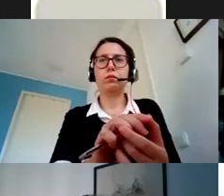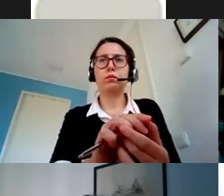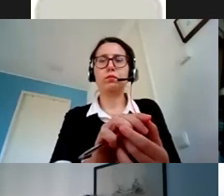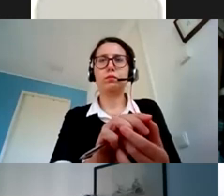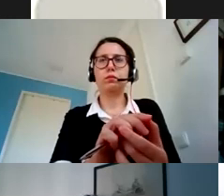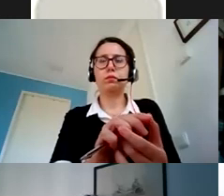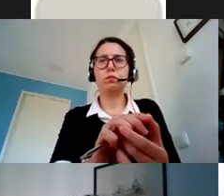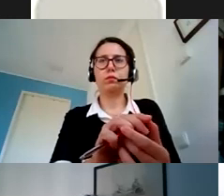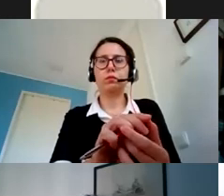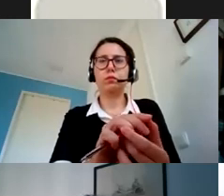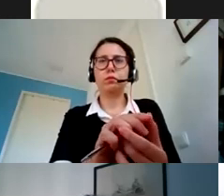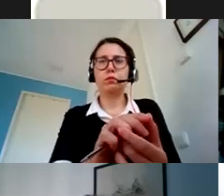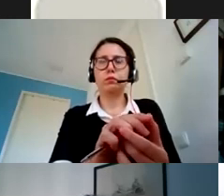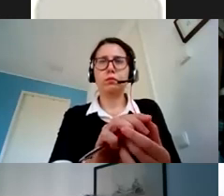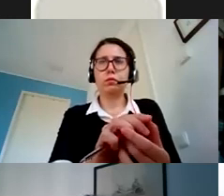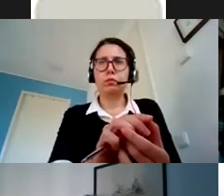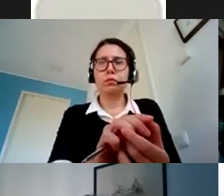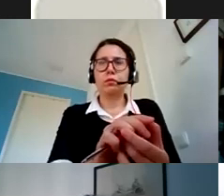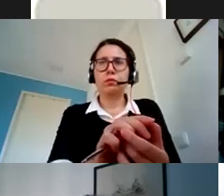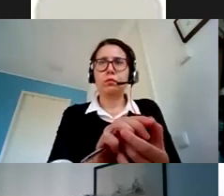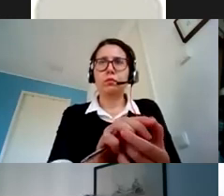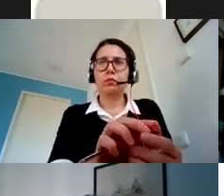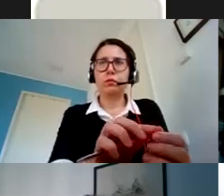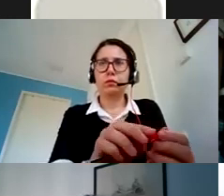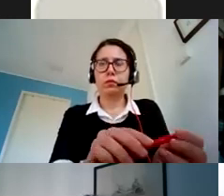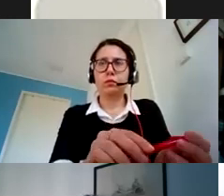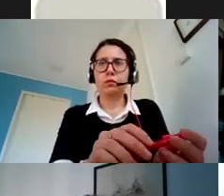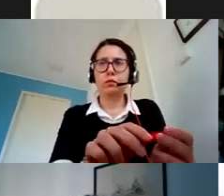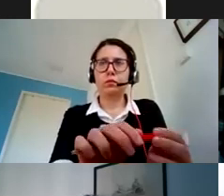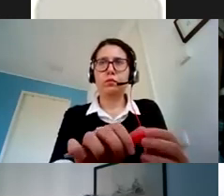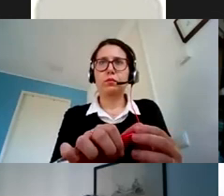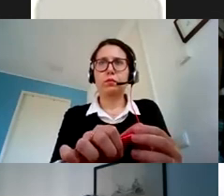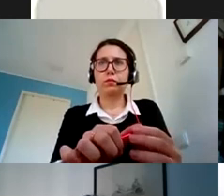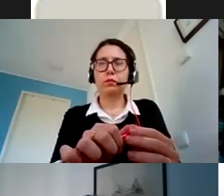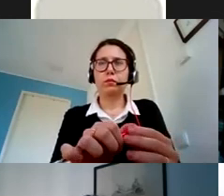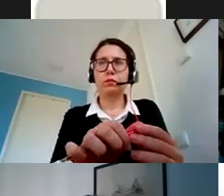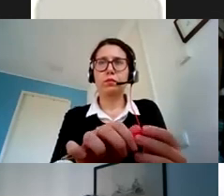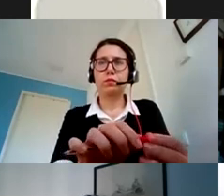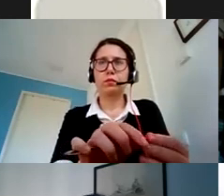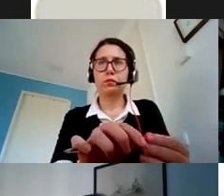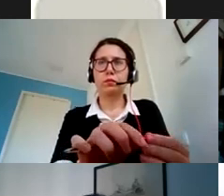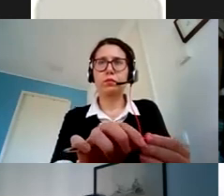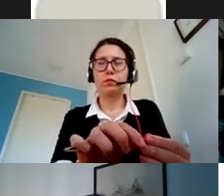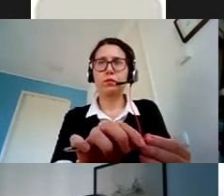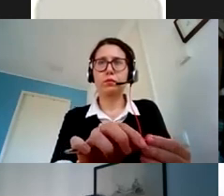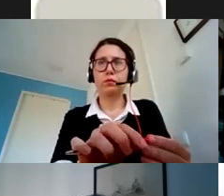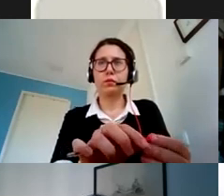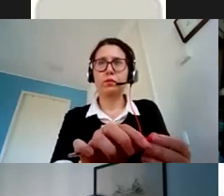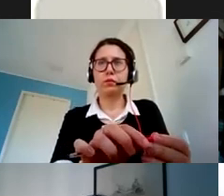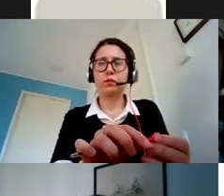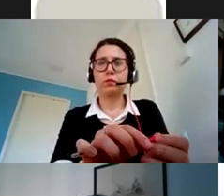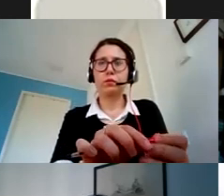day. But this is not just with an African community. This is in everyday work of the lawyer. When you don't see the client for a long time, you don't talk to him, you don't